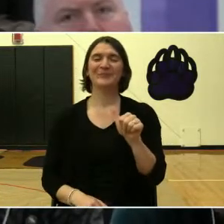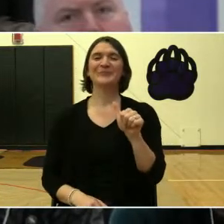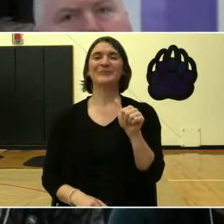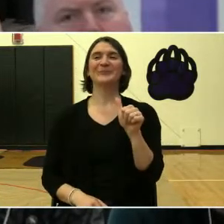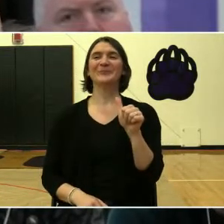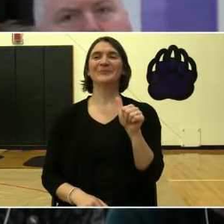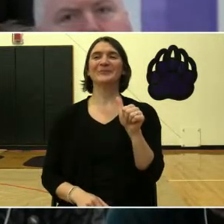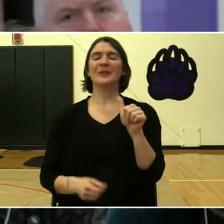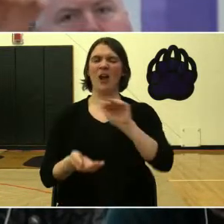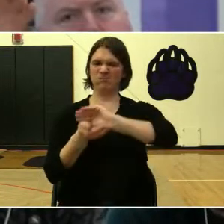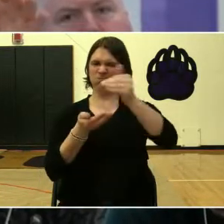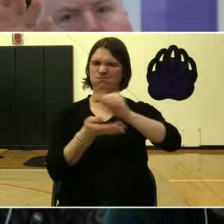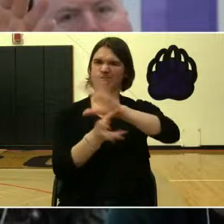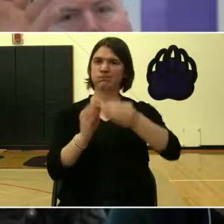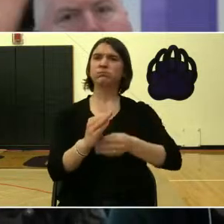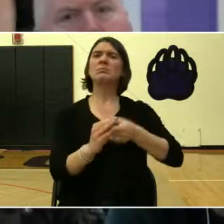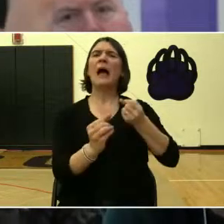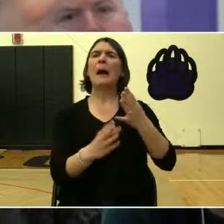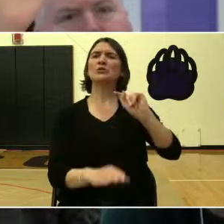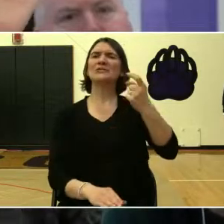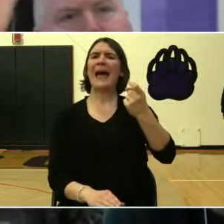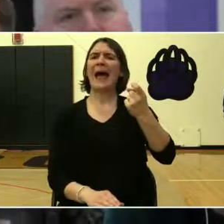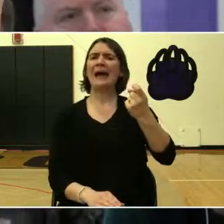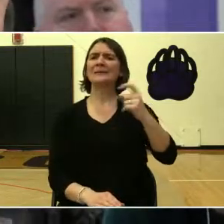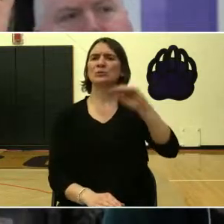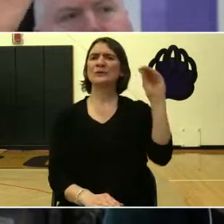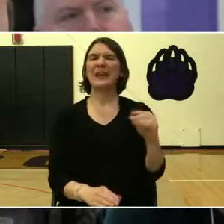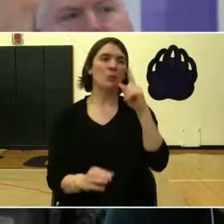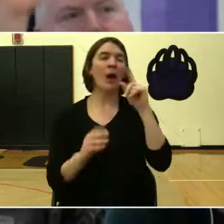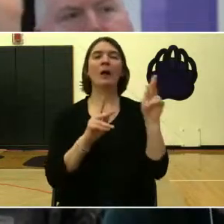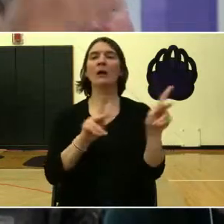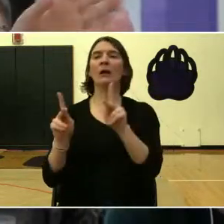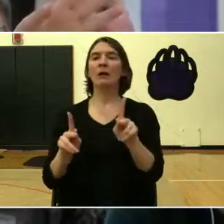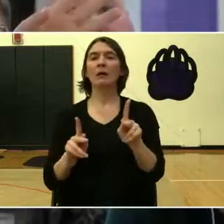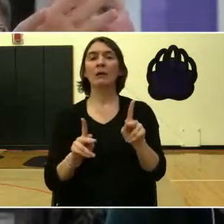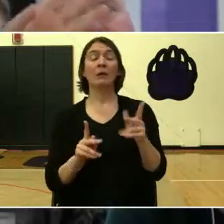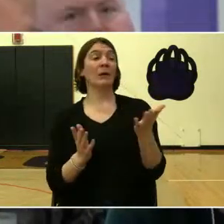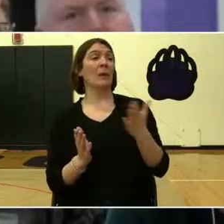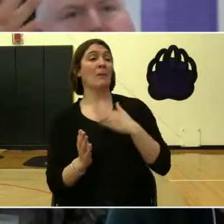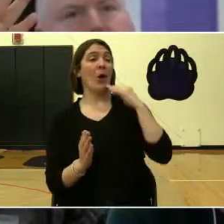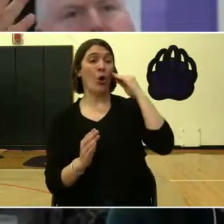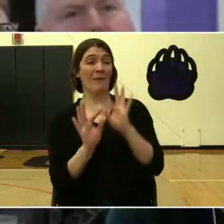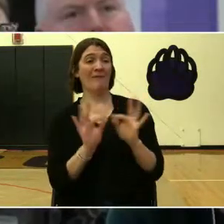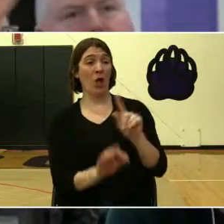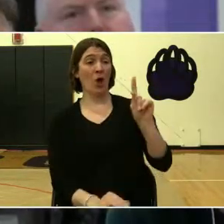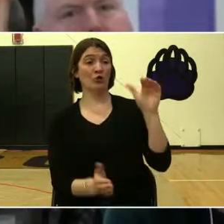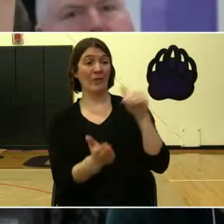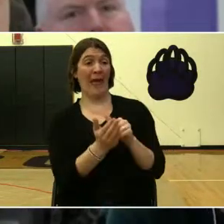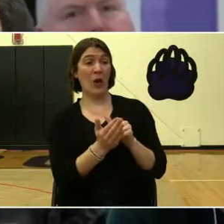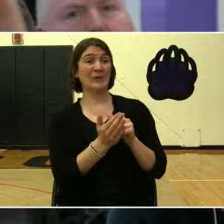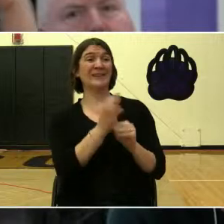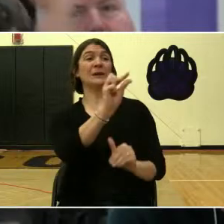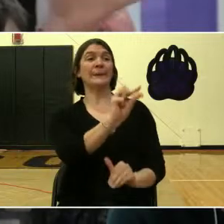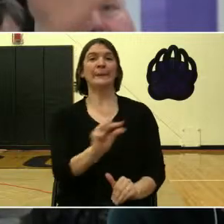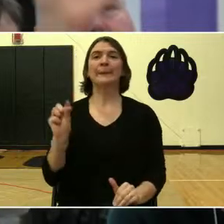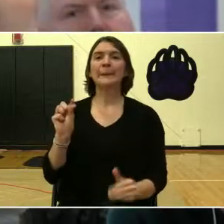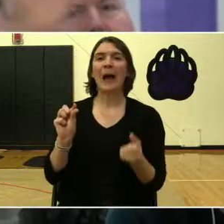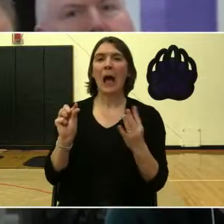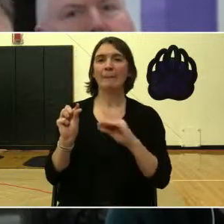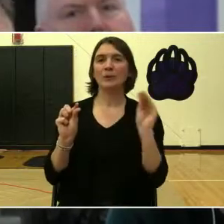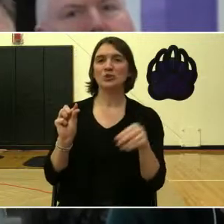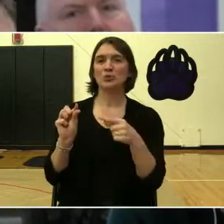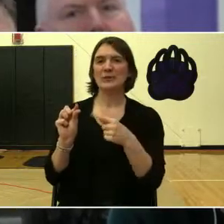um the impact on the tax rate like could you say it in terms of per $100,000 of home value what does that add up